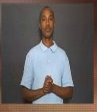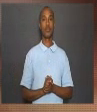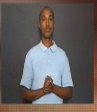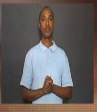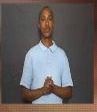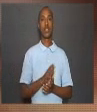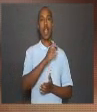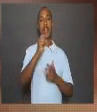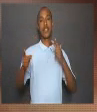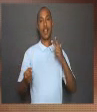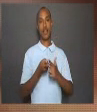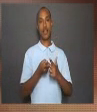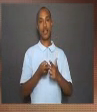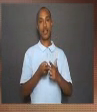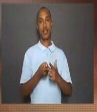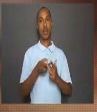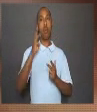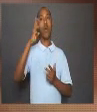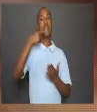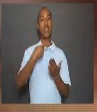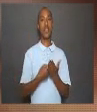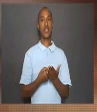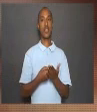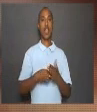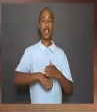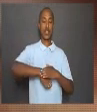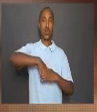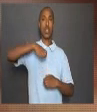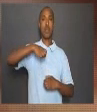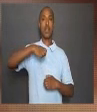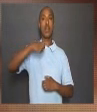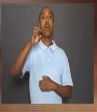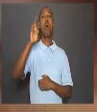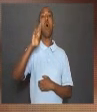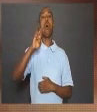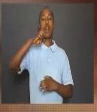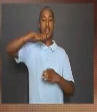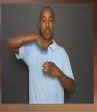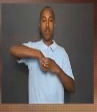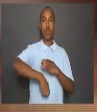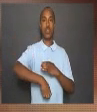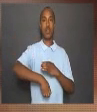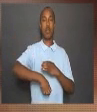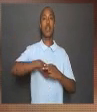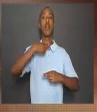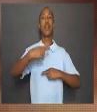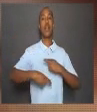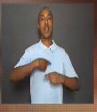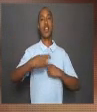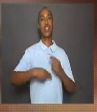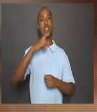And third, was this an exothermic or an